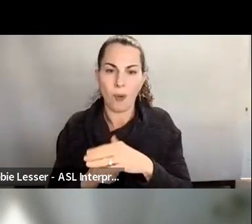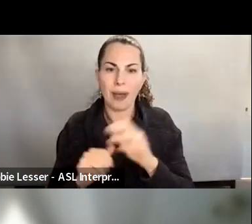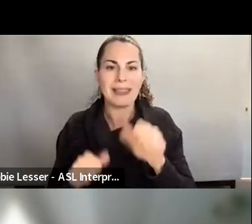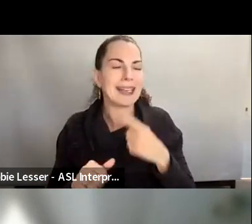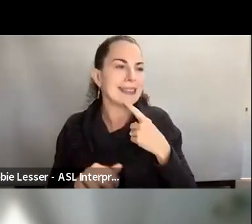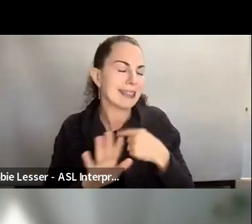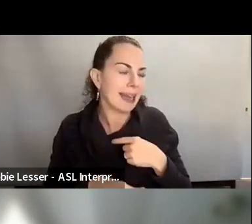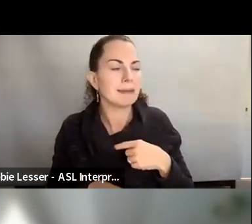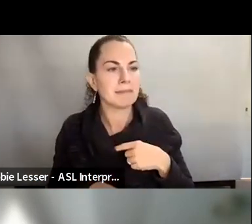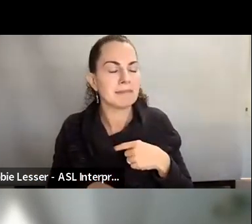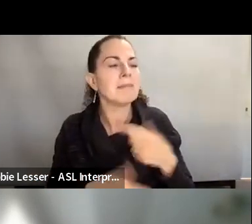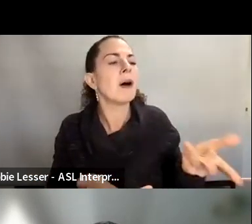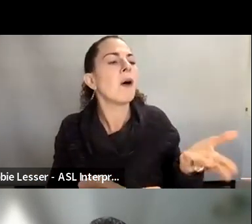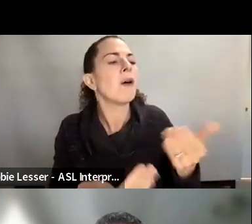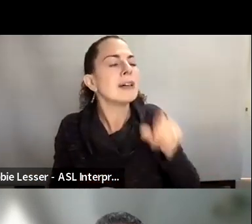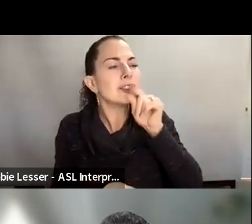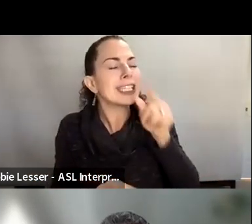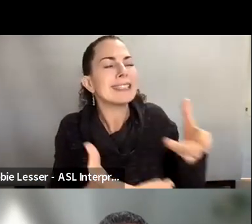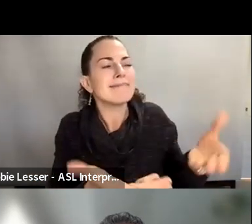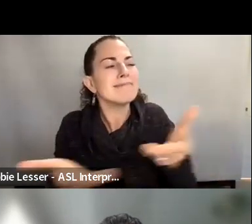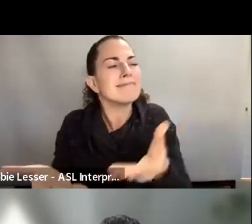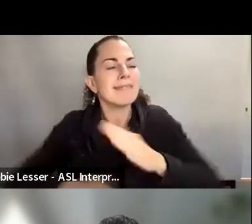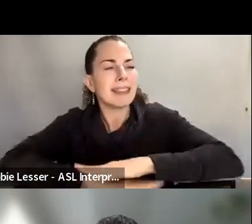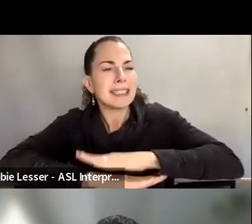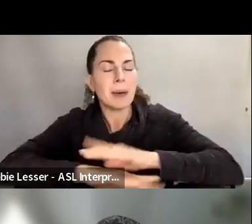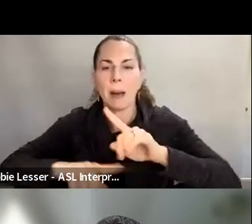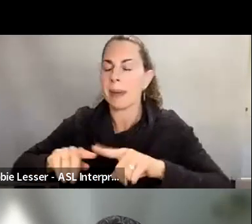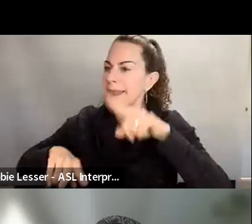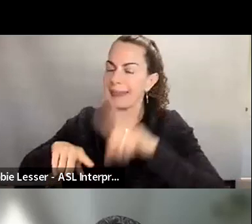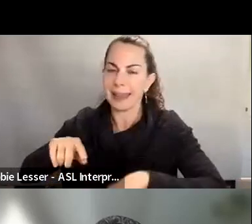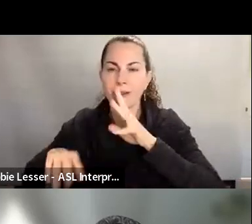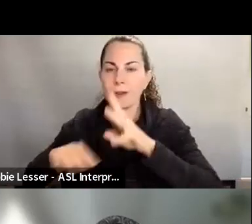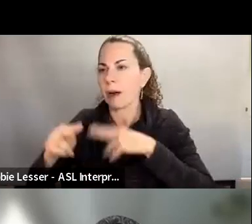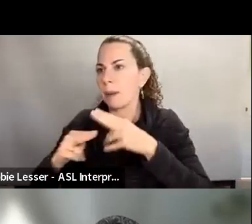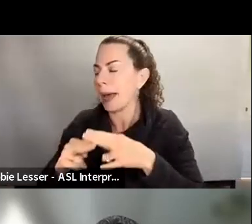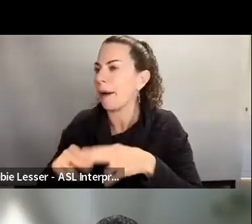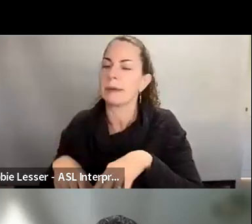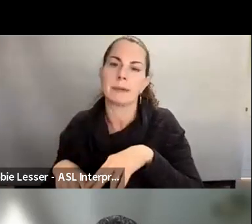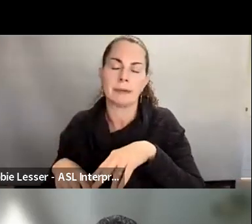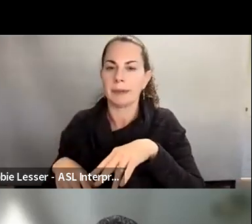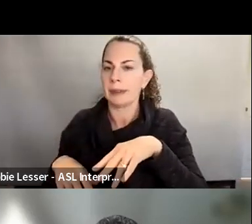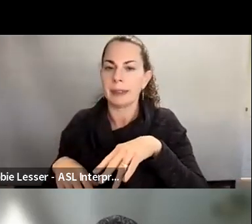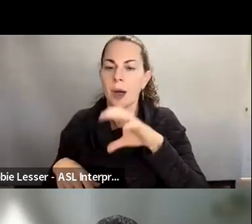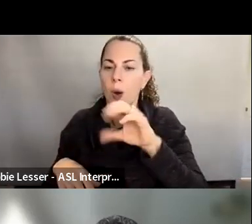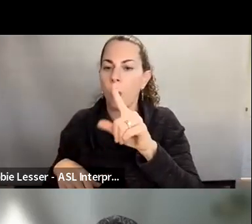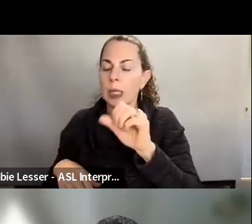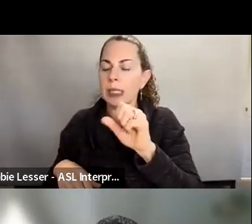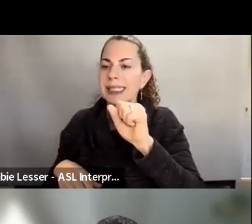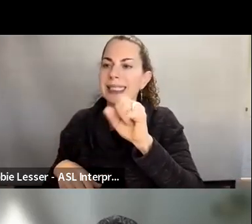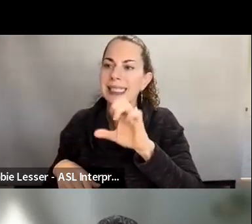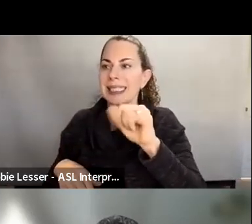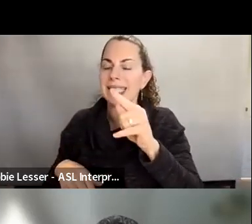across the table, but they can't talk about a cholecystectomy or salpingo-oophorectomy in the same level.